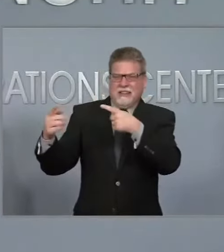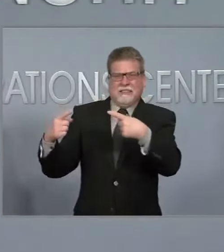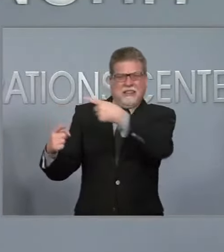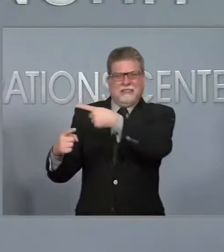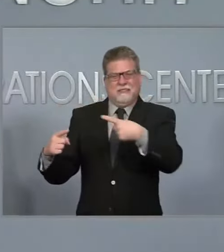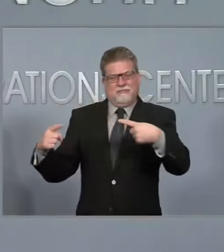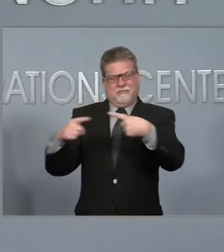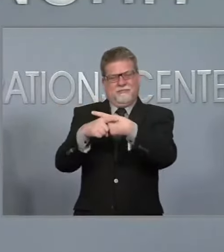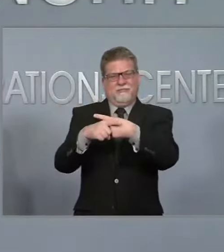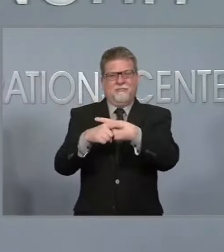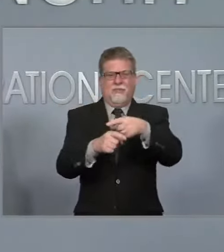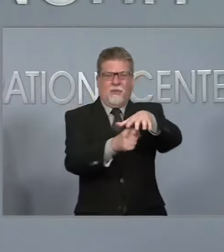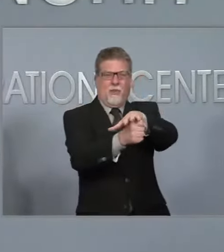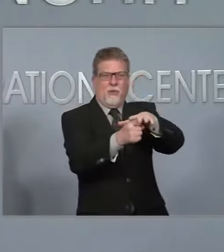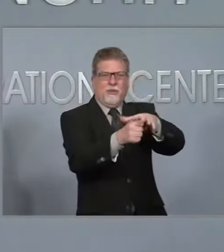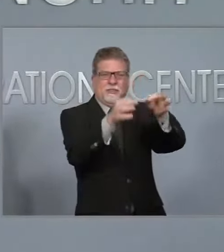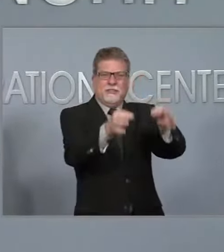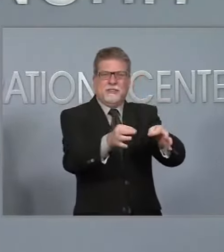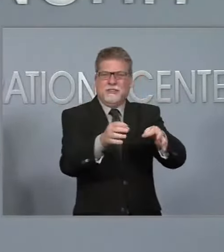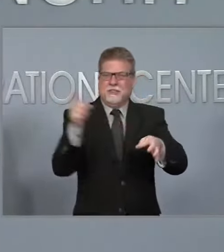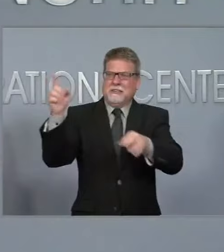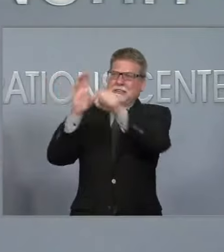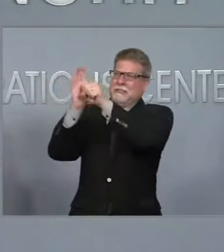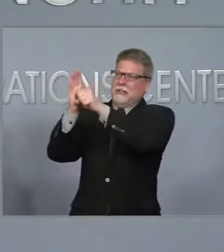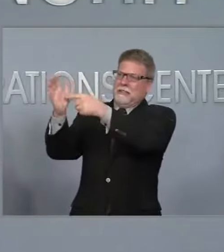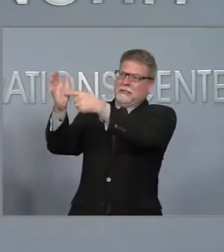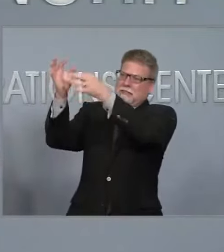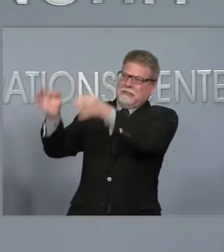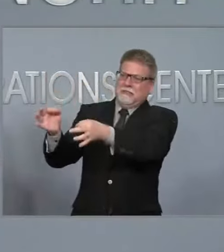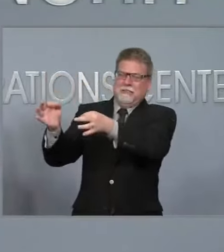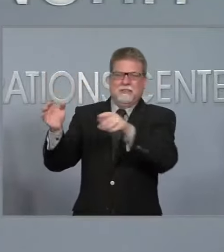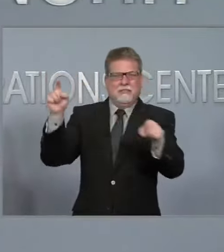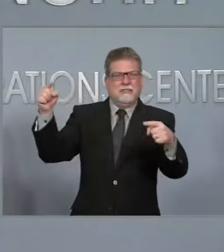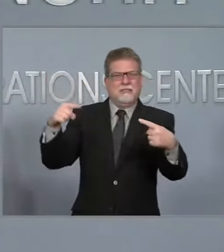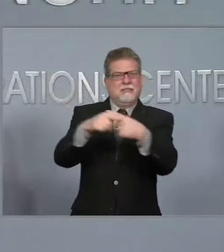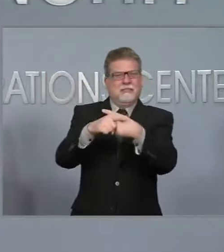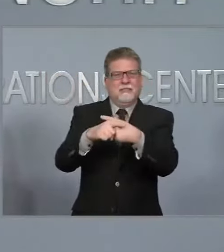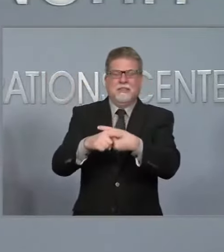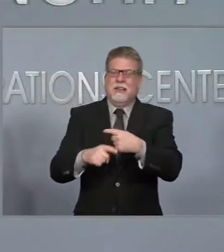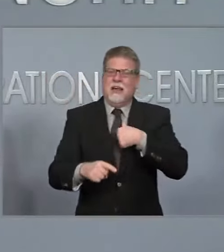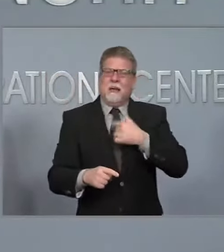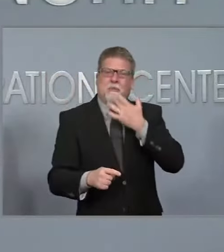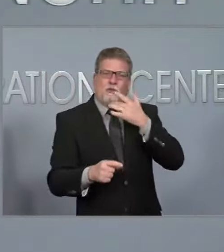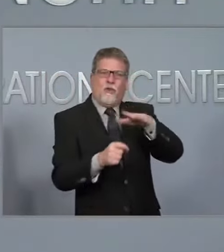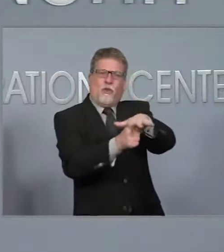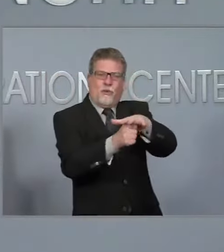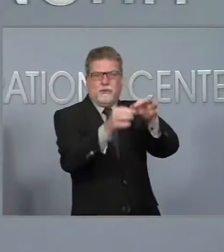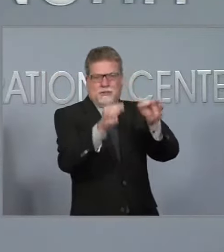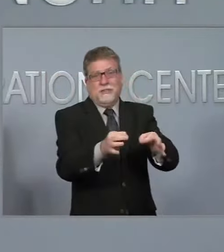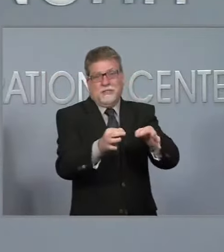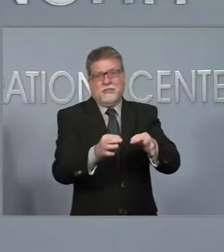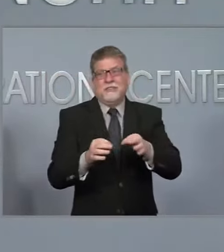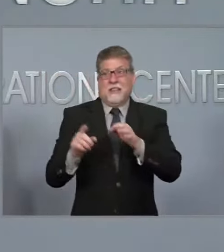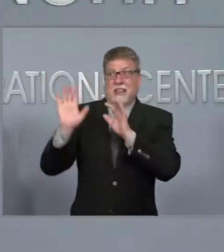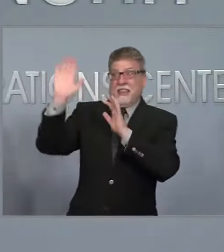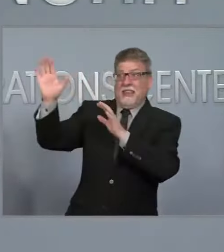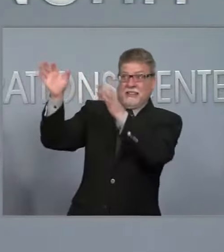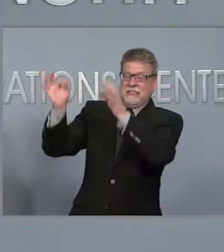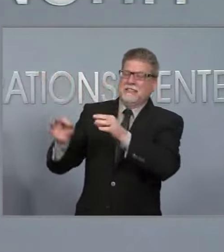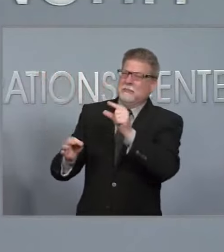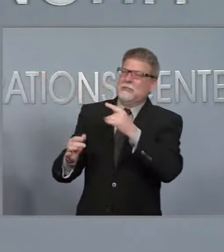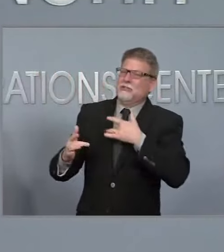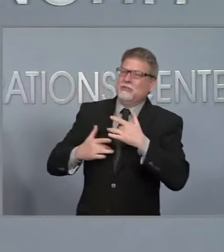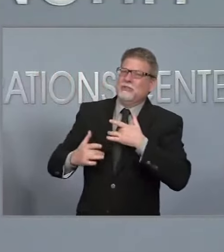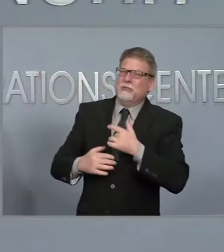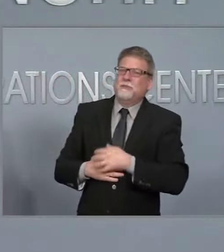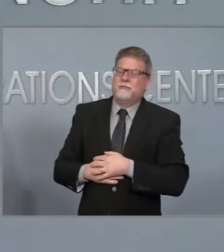review it if they pass it and I see it, but I certainly have concerns about what I've heard. Why, if this